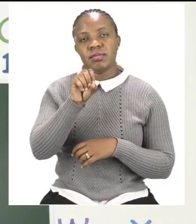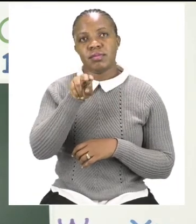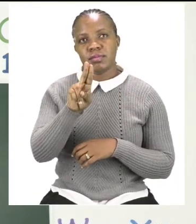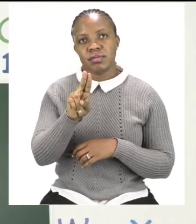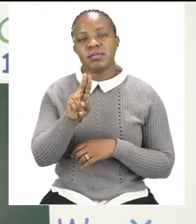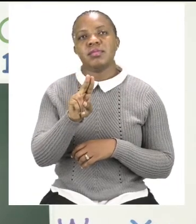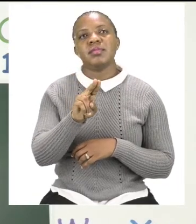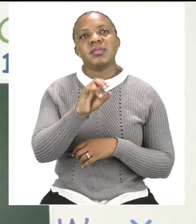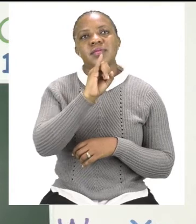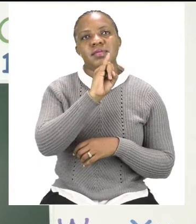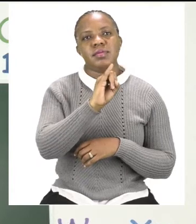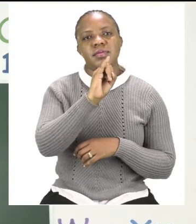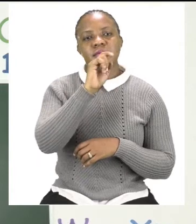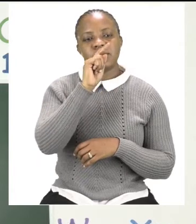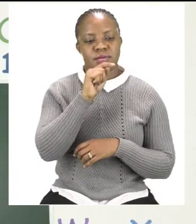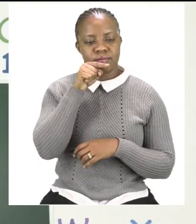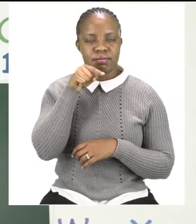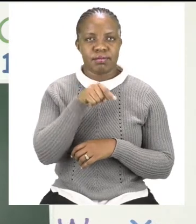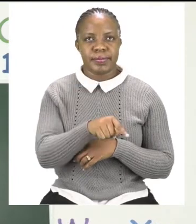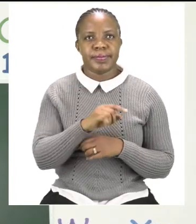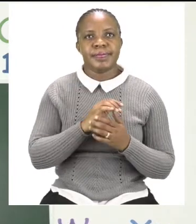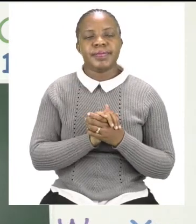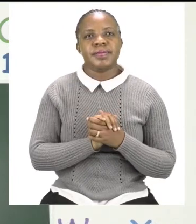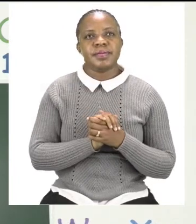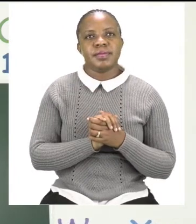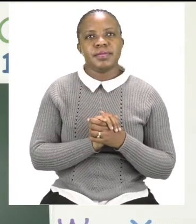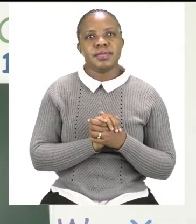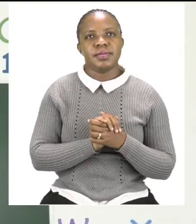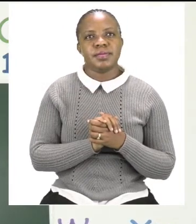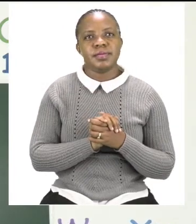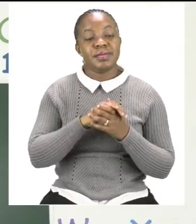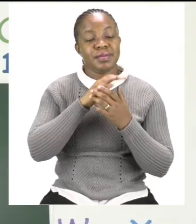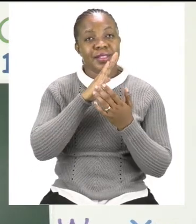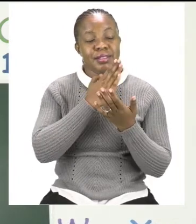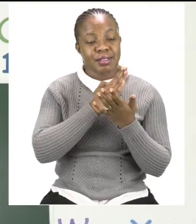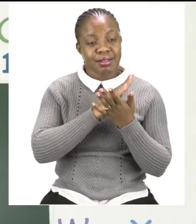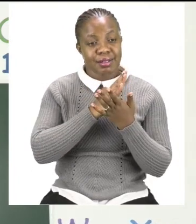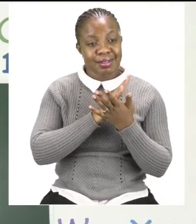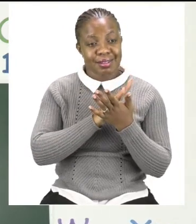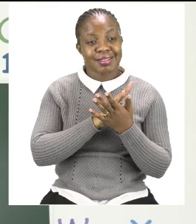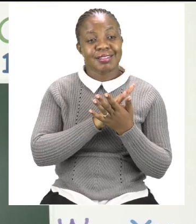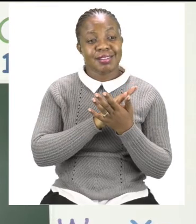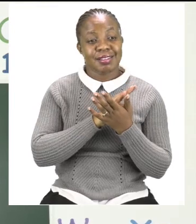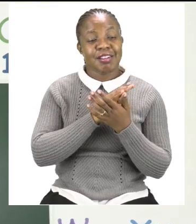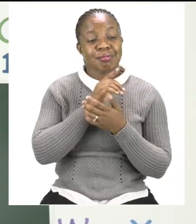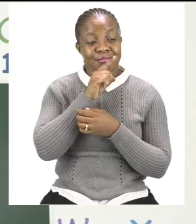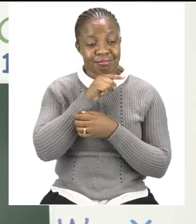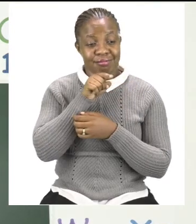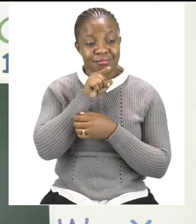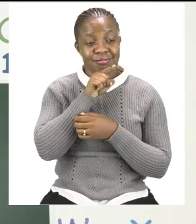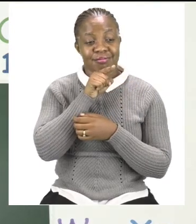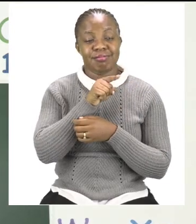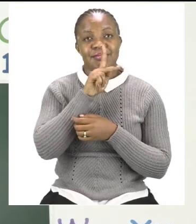it. So some of these pronouns are in your exercise, so you need to listen very carefully for